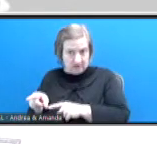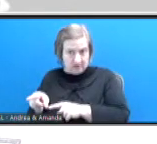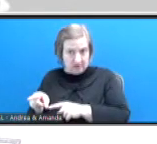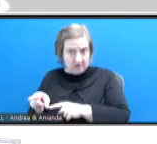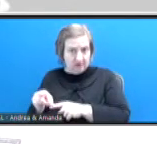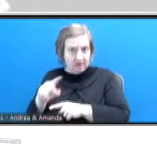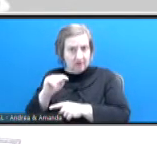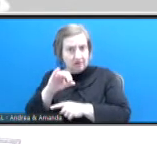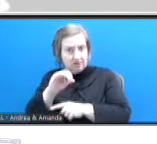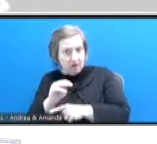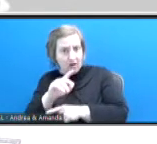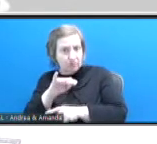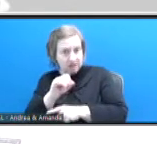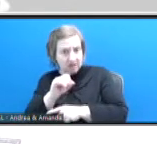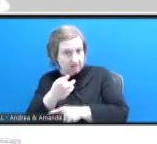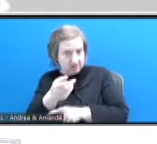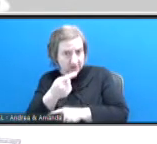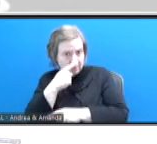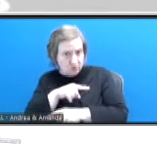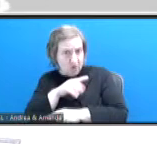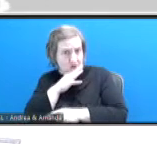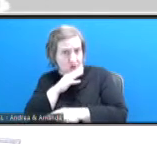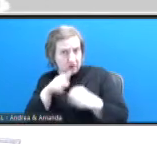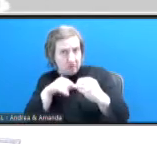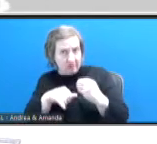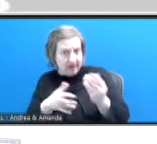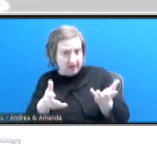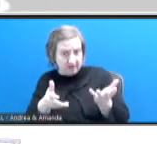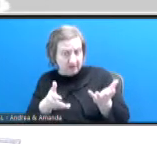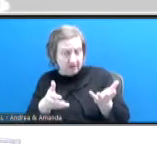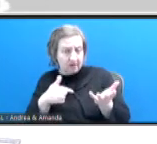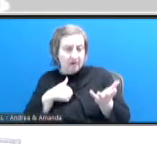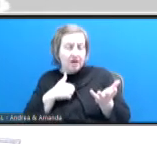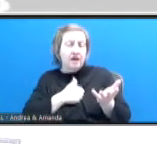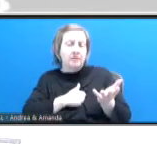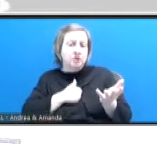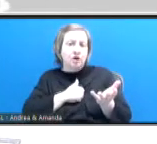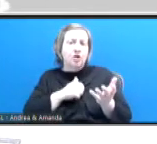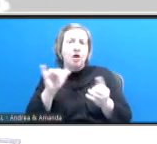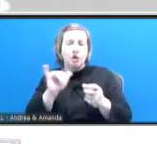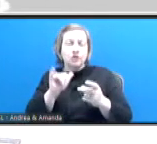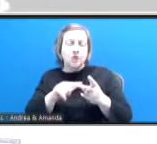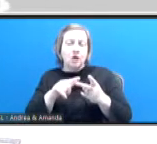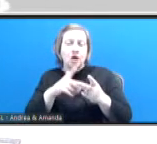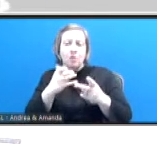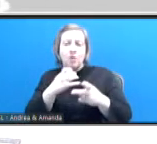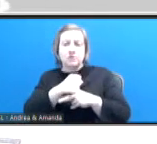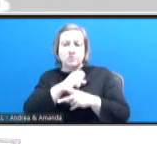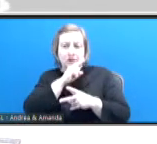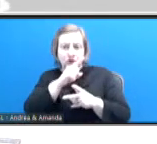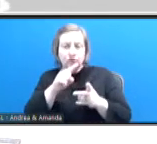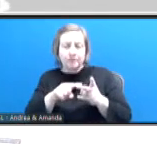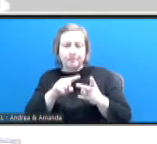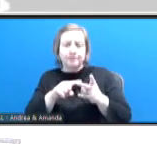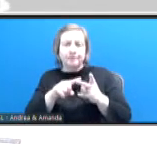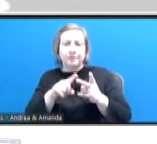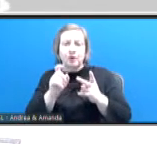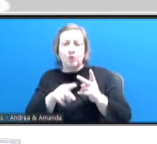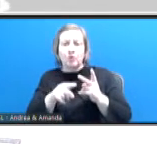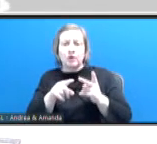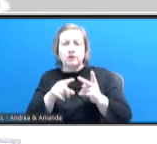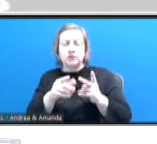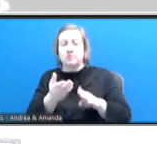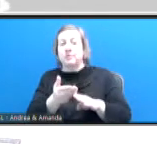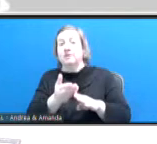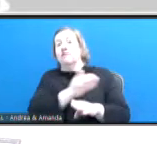Dennis speak to that? Yeah, Patrick. I'm sorry. Also, I wanted to make sure there was a question much earlier, and